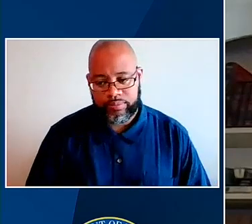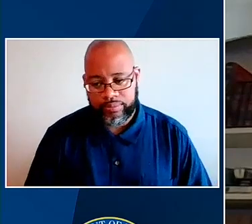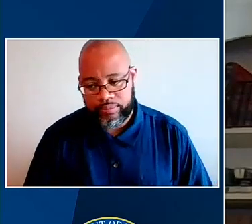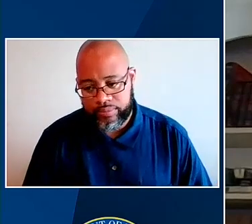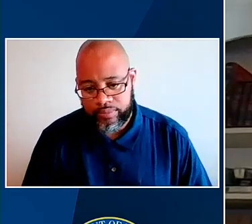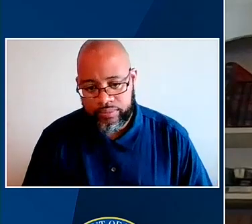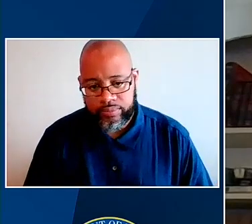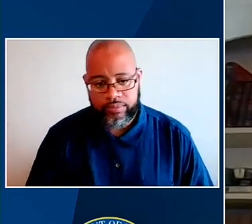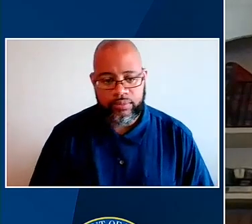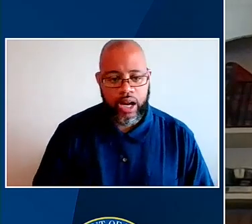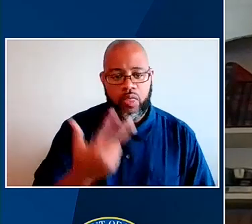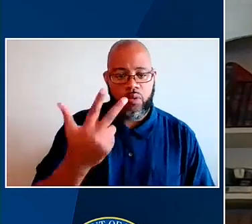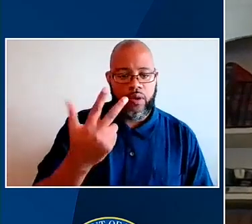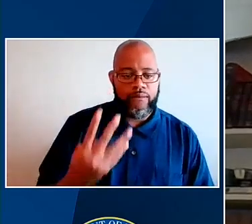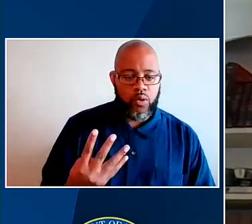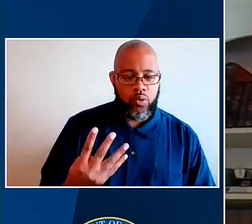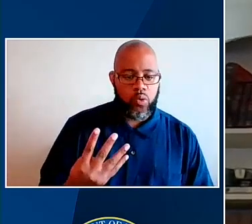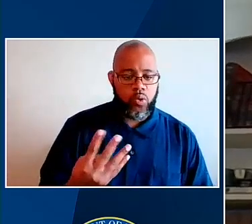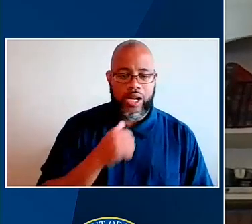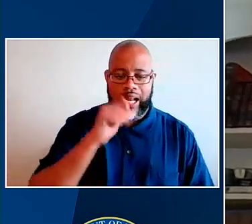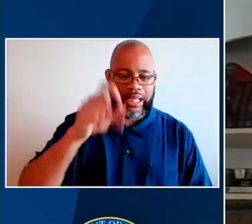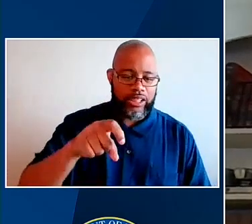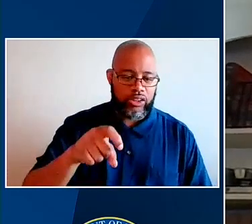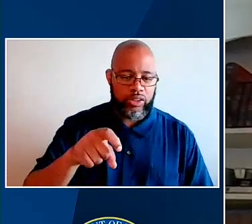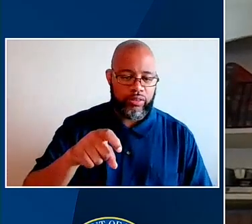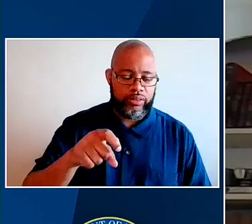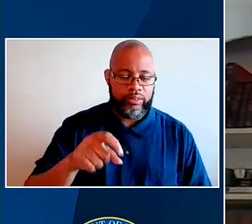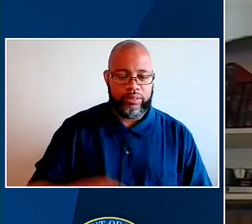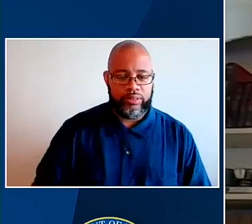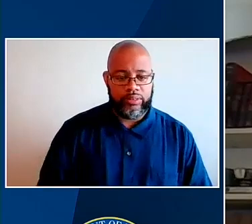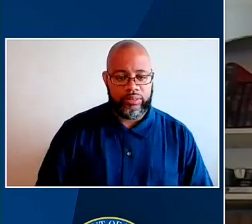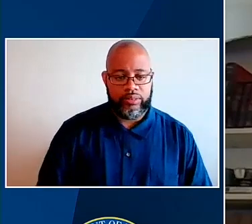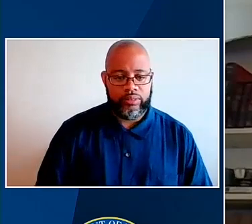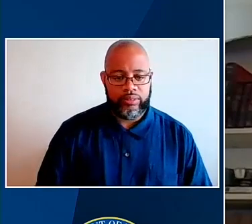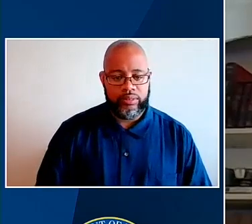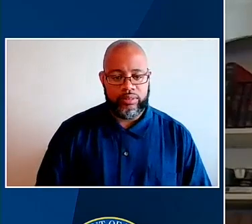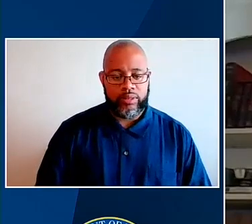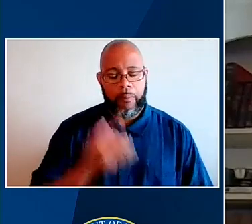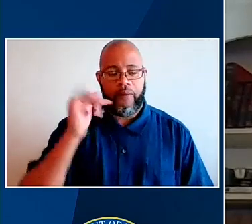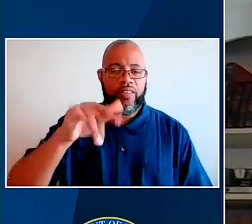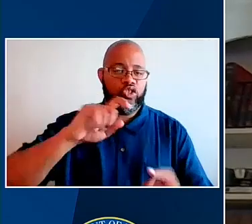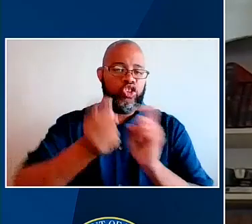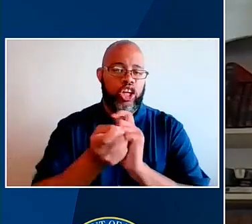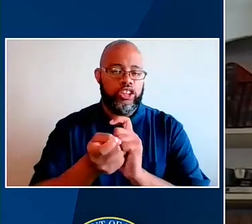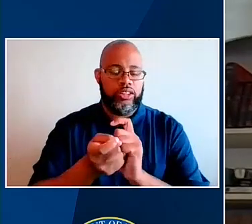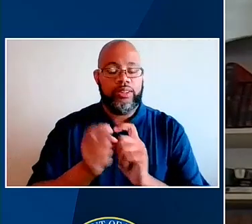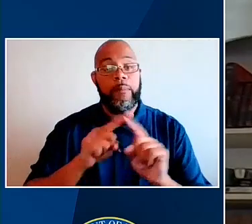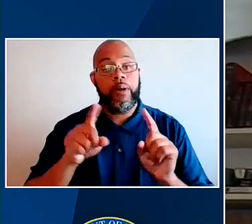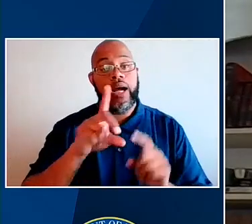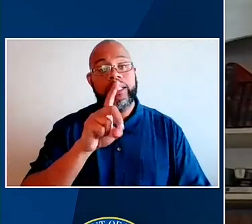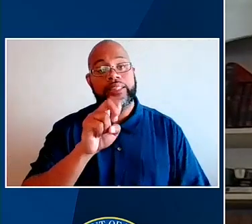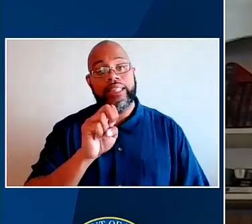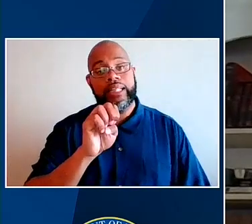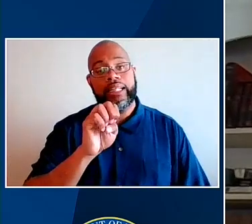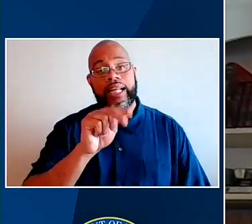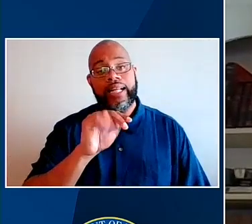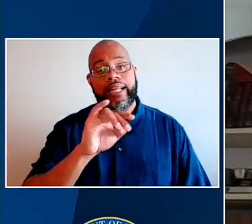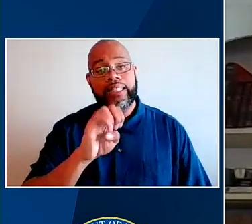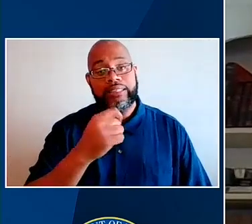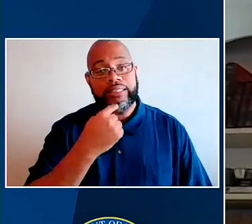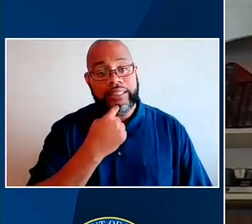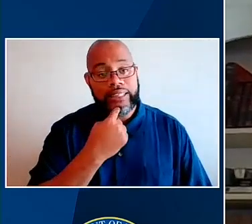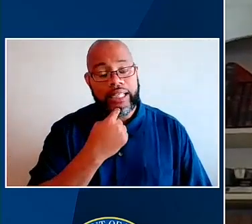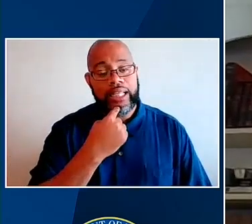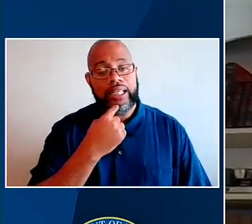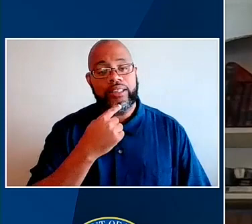And 3 and 4 both are unnecessary given those changes. But what Denise was saying is that whether, you